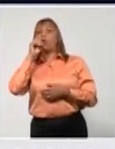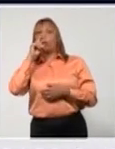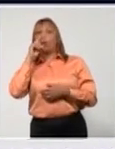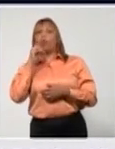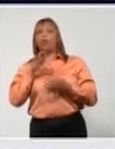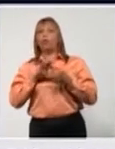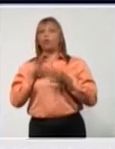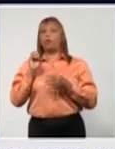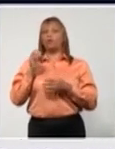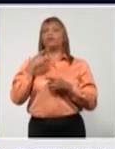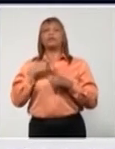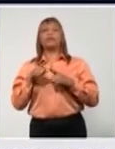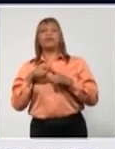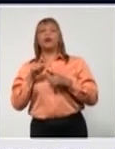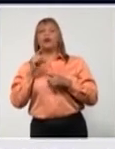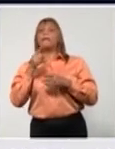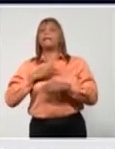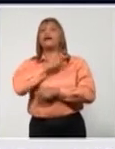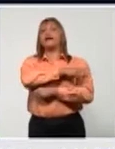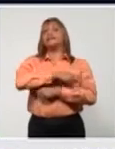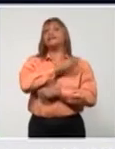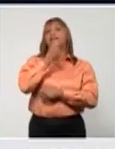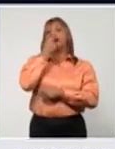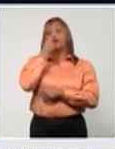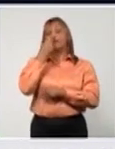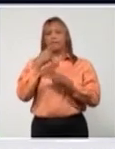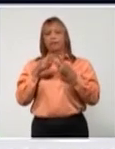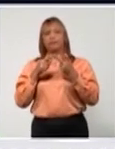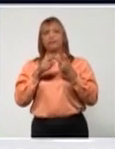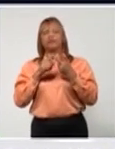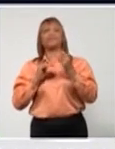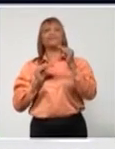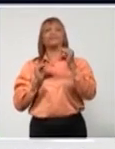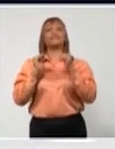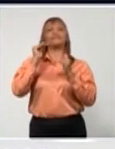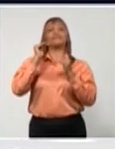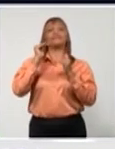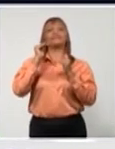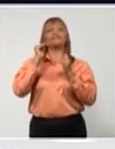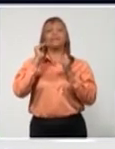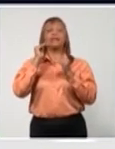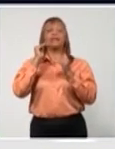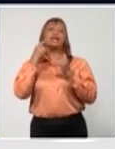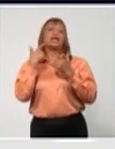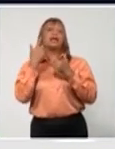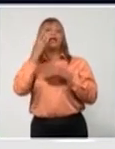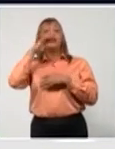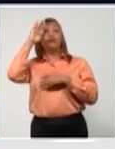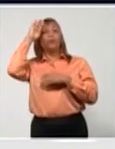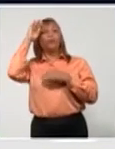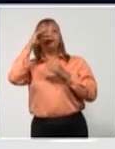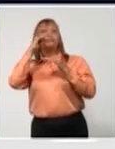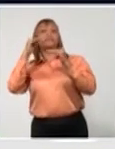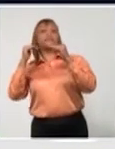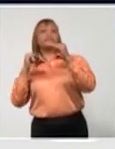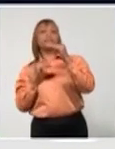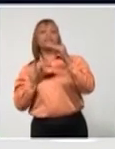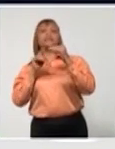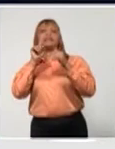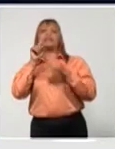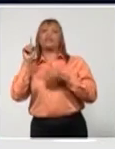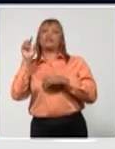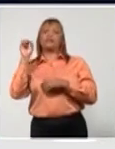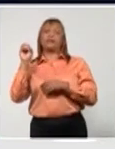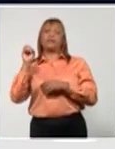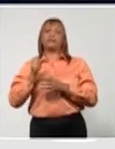of the pandemic. Yesterday, 4 patients were discharged from hospital, all from Havana. This brings the total number of people to